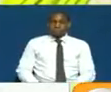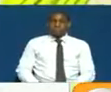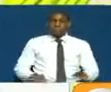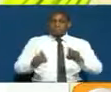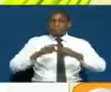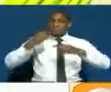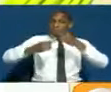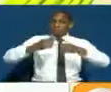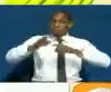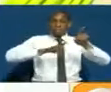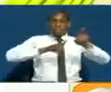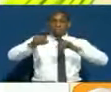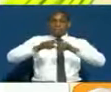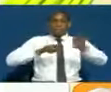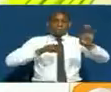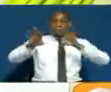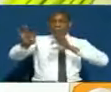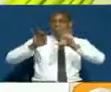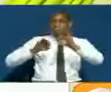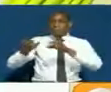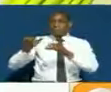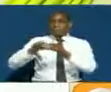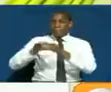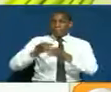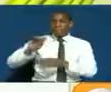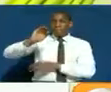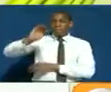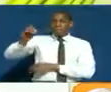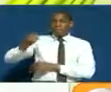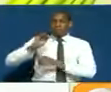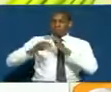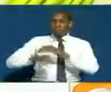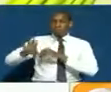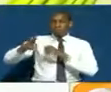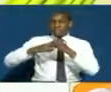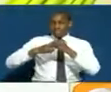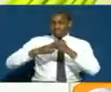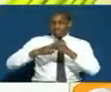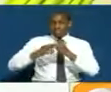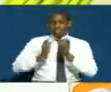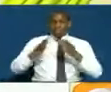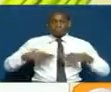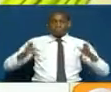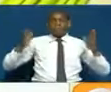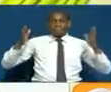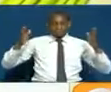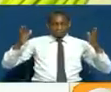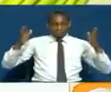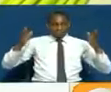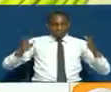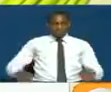Na tutazidi kutembea na kurecruit members kutoka counties zetu 47.